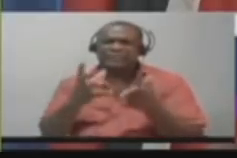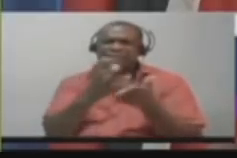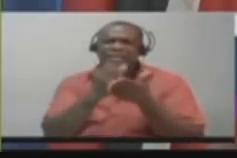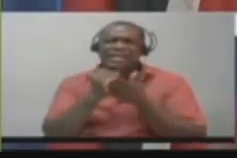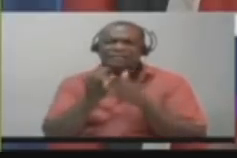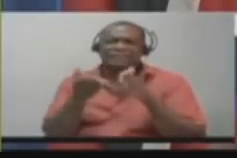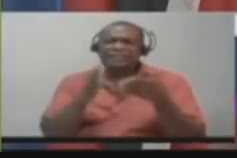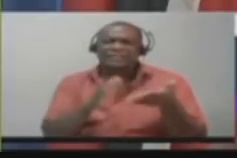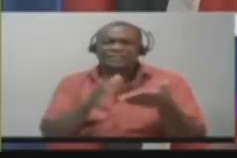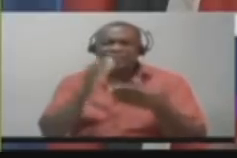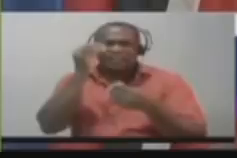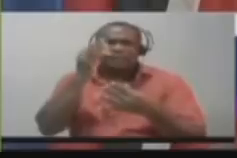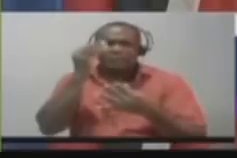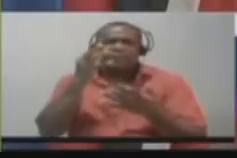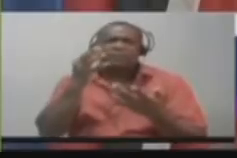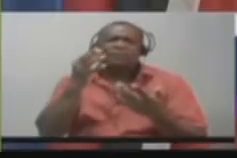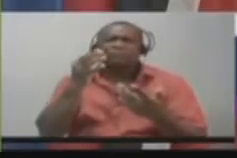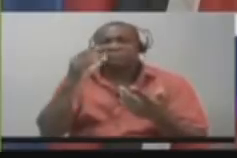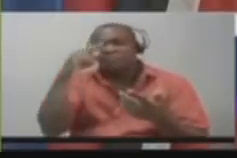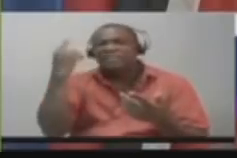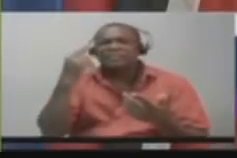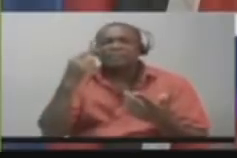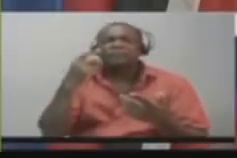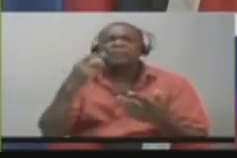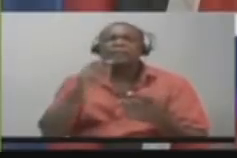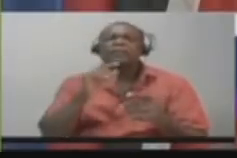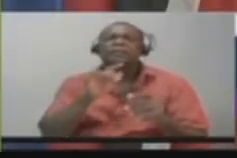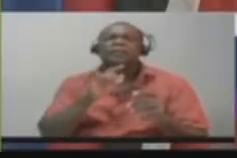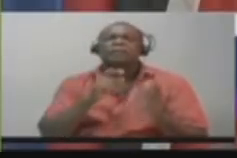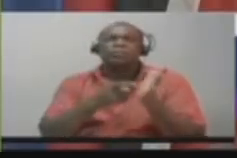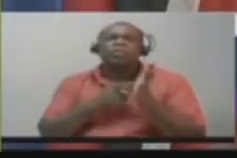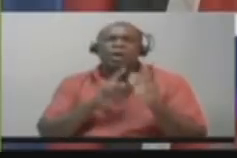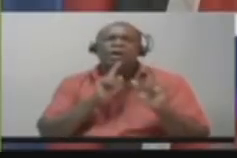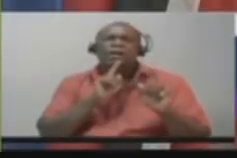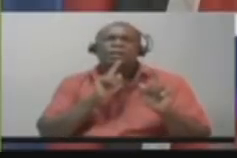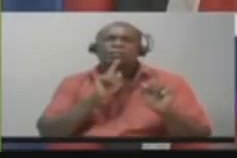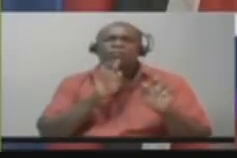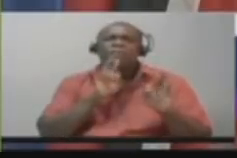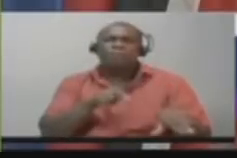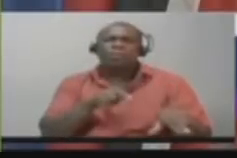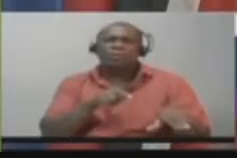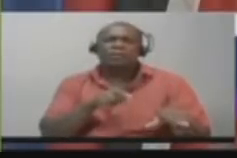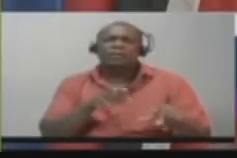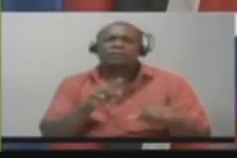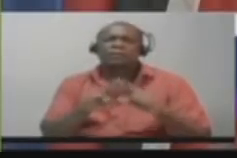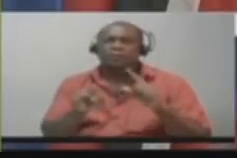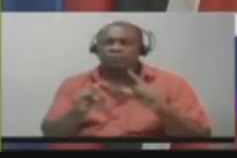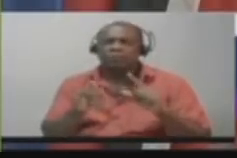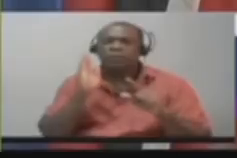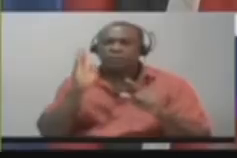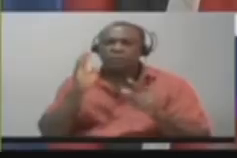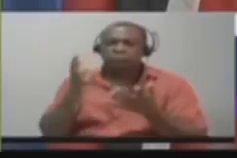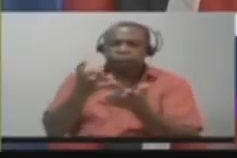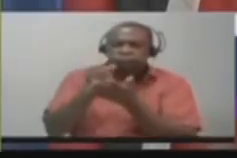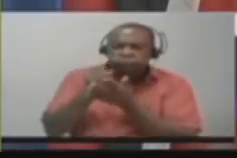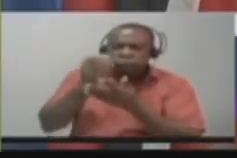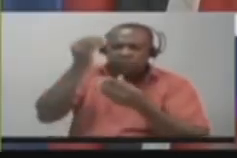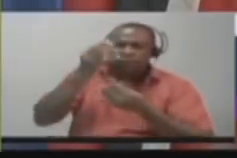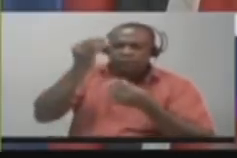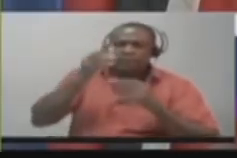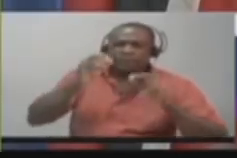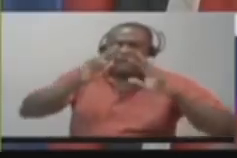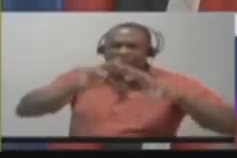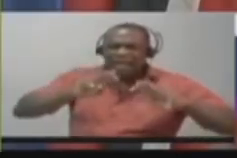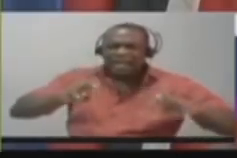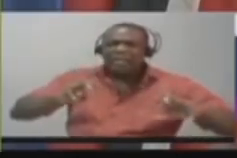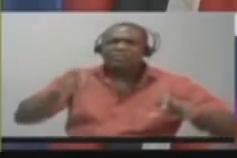mandatory reporting. But we are looking at getting that information and analyzing it, so we'll be able to answer that